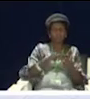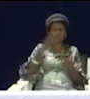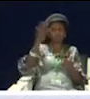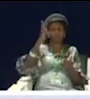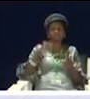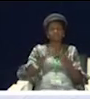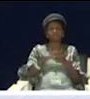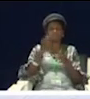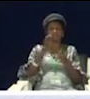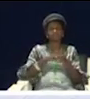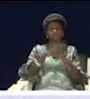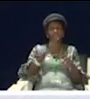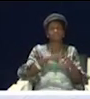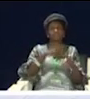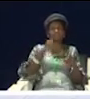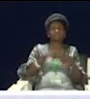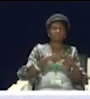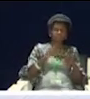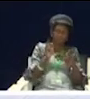maneuver.